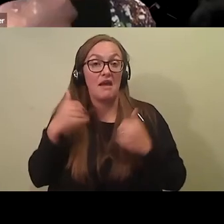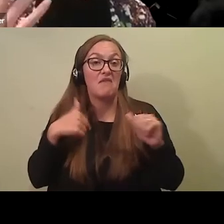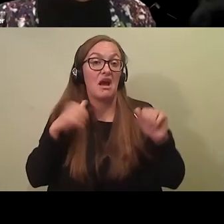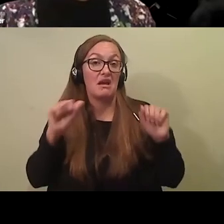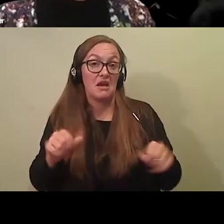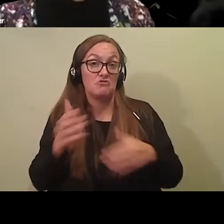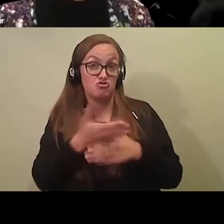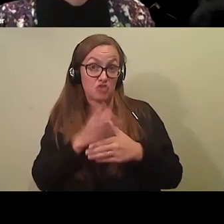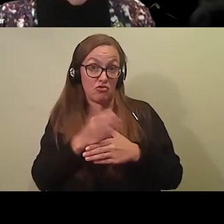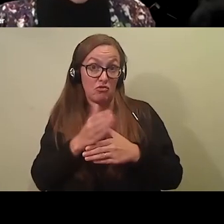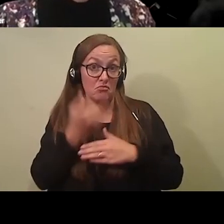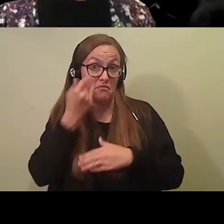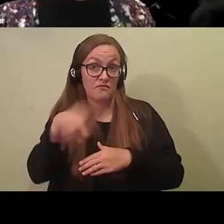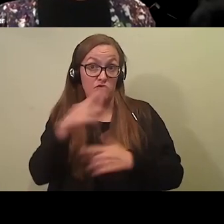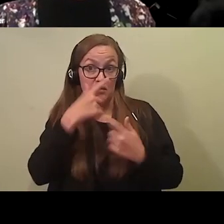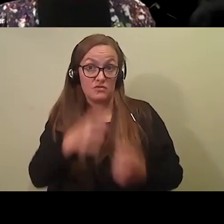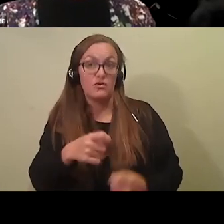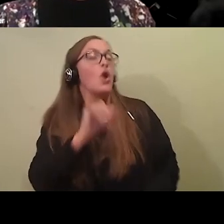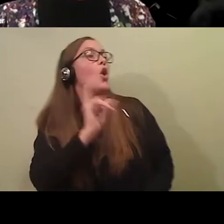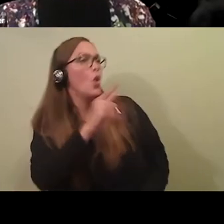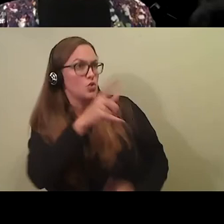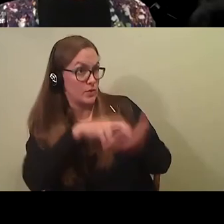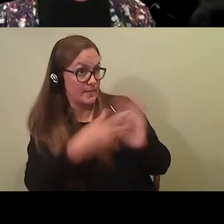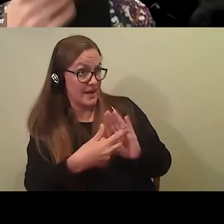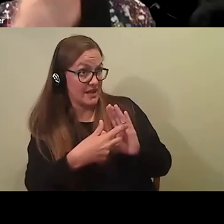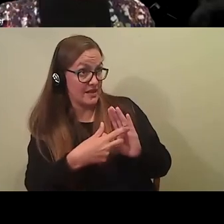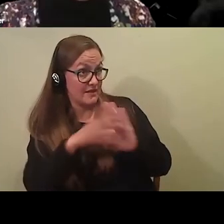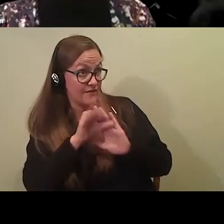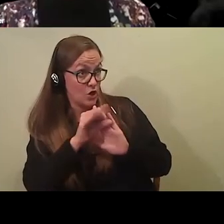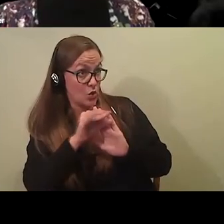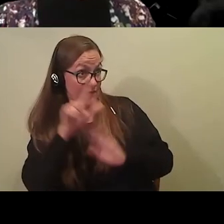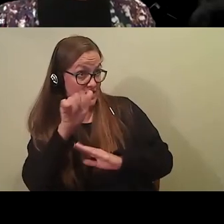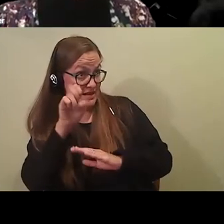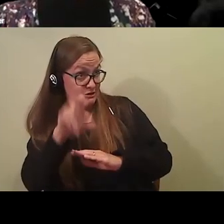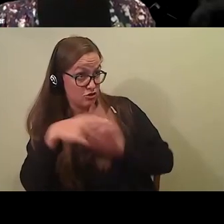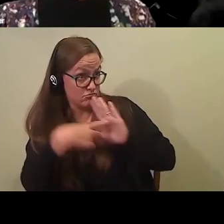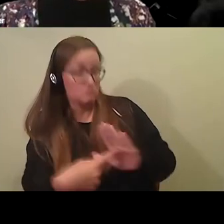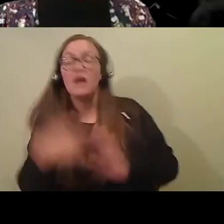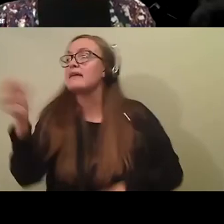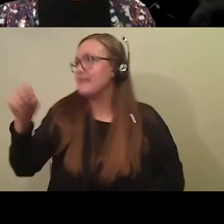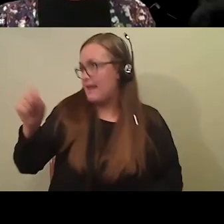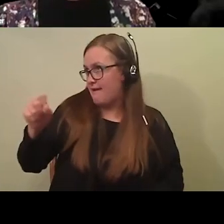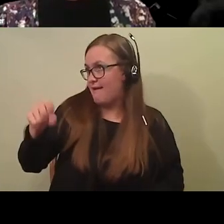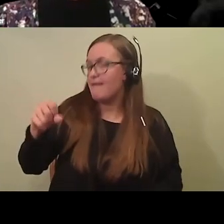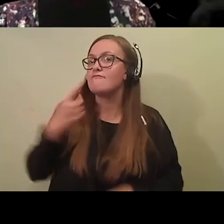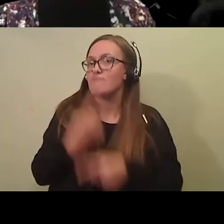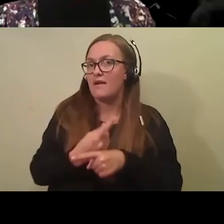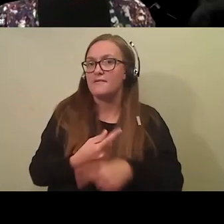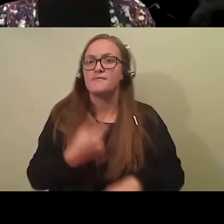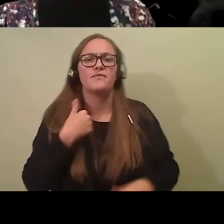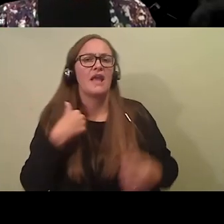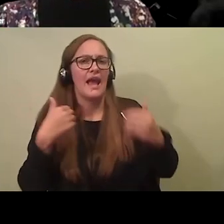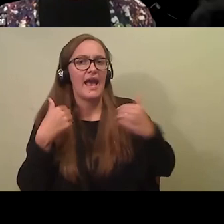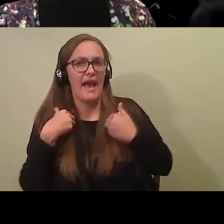folks are interested in watching. Oh, the video of the kind of laser demonstration? Yes, correct. Yeah, so I have